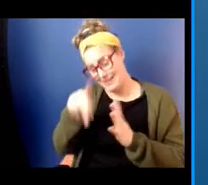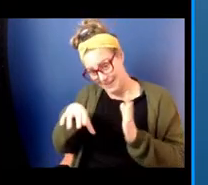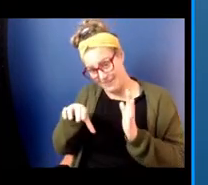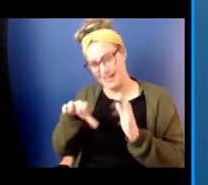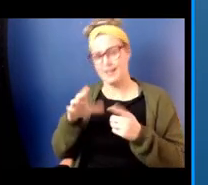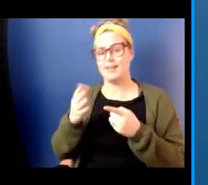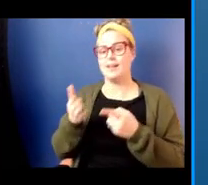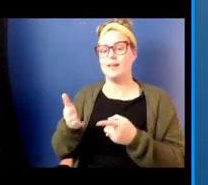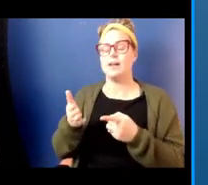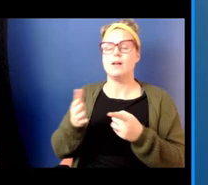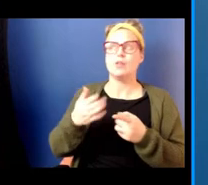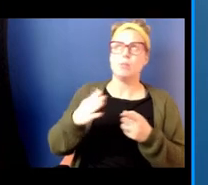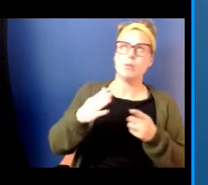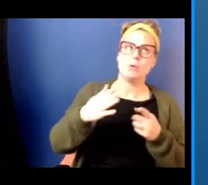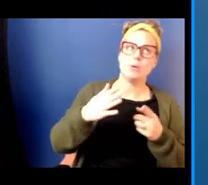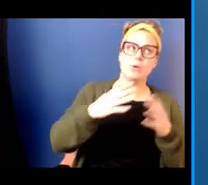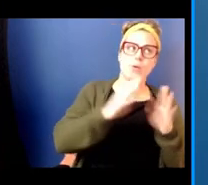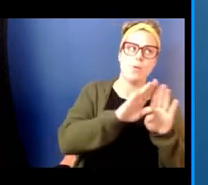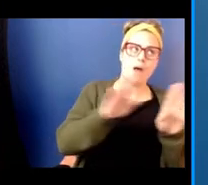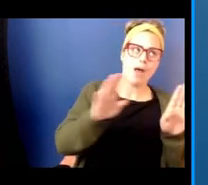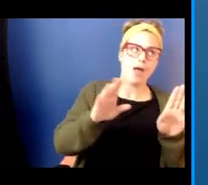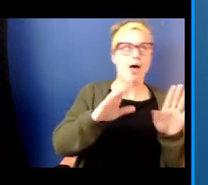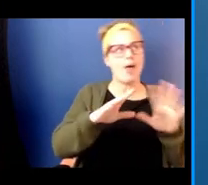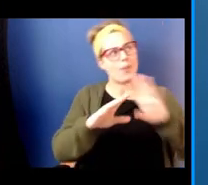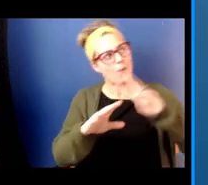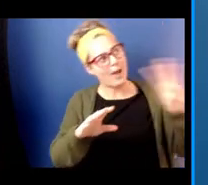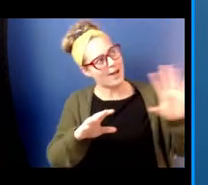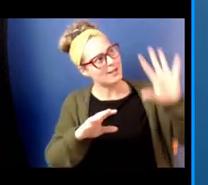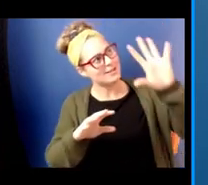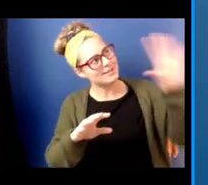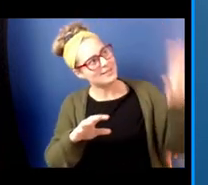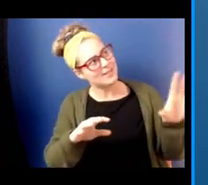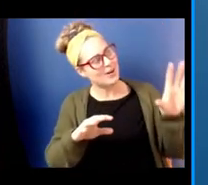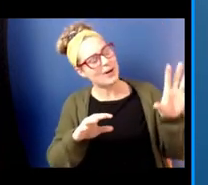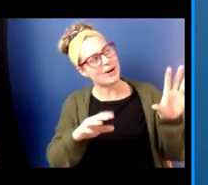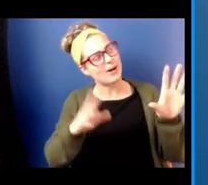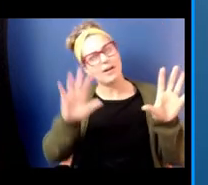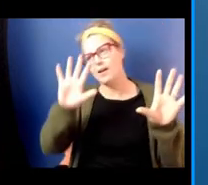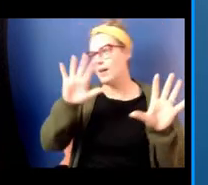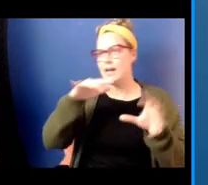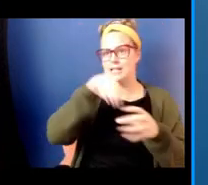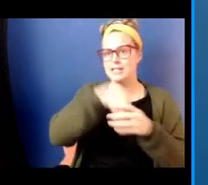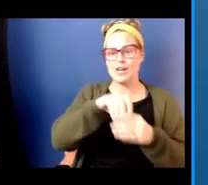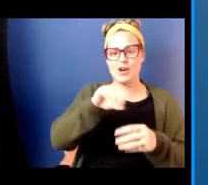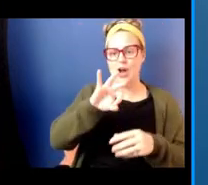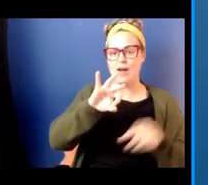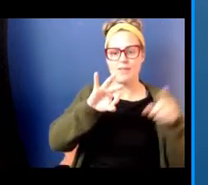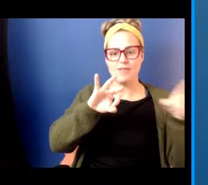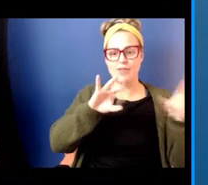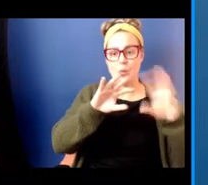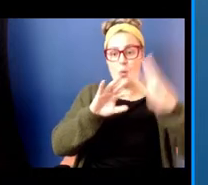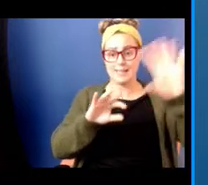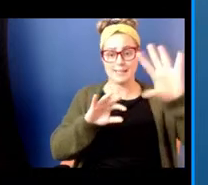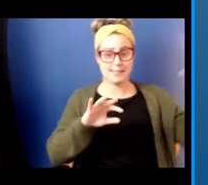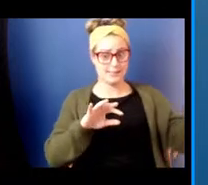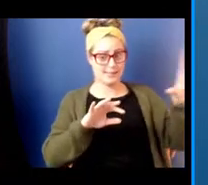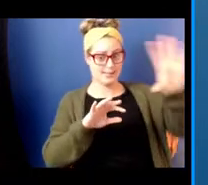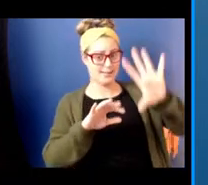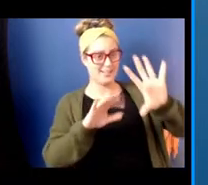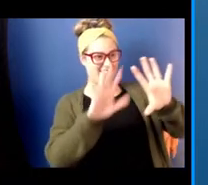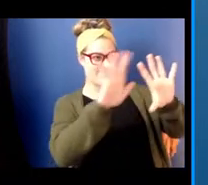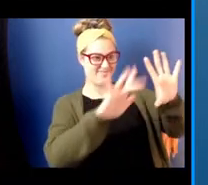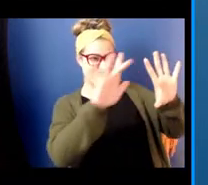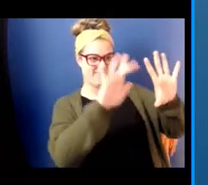Midwest and there's a Pacific wall along the coast but the interior of the west where there is a lot of opportunity for growth and I don't think it's